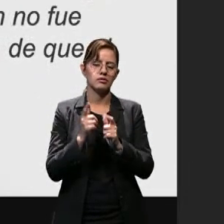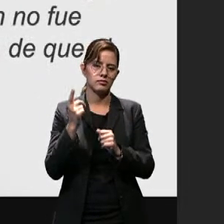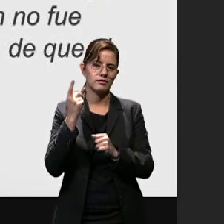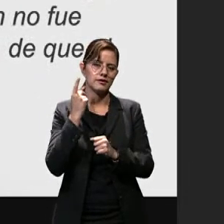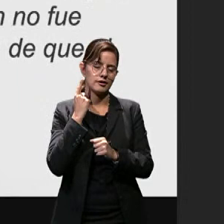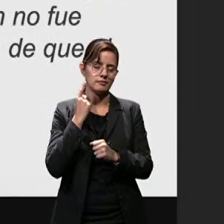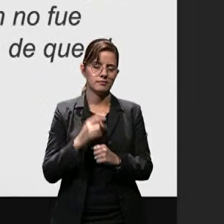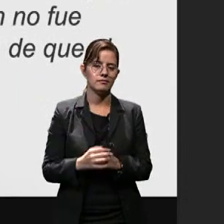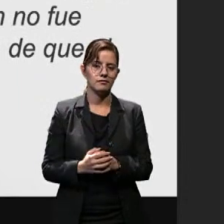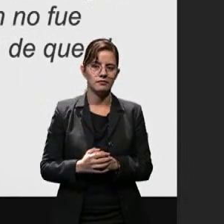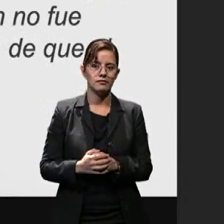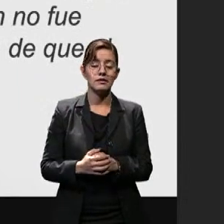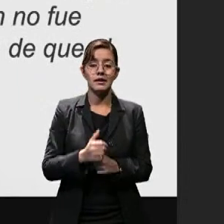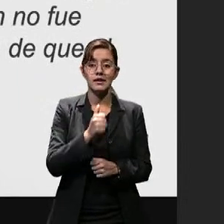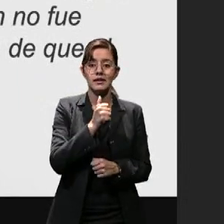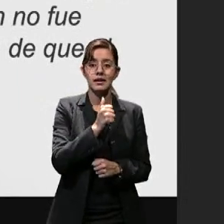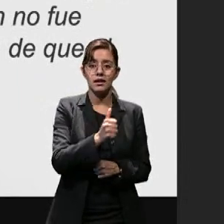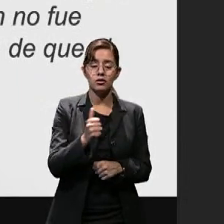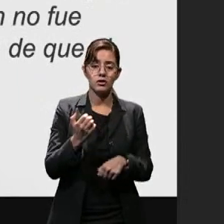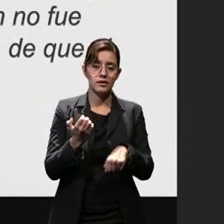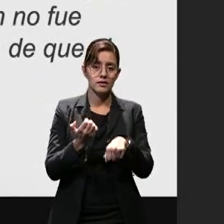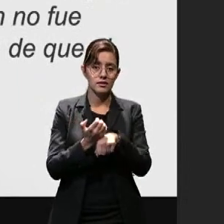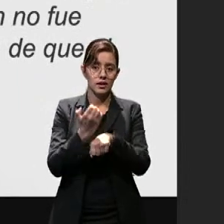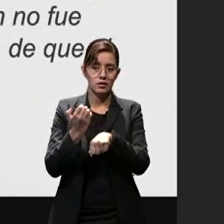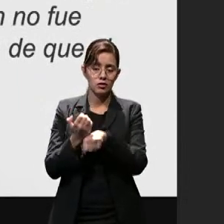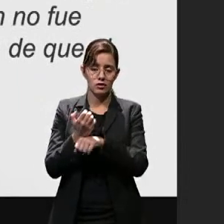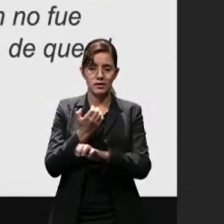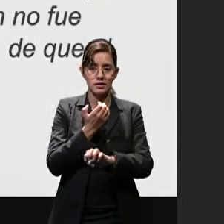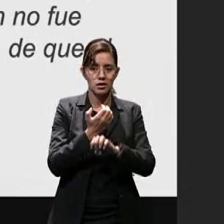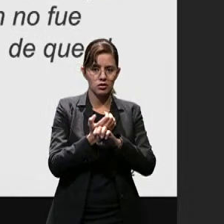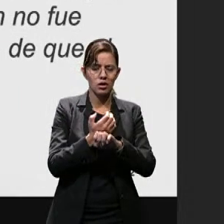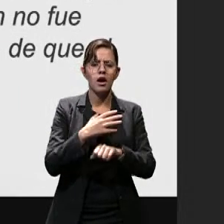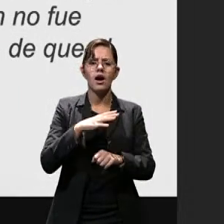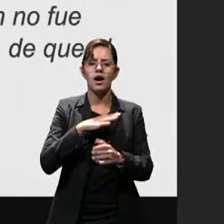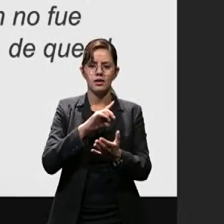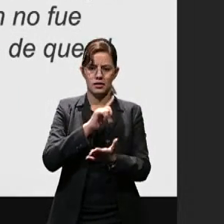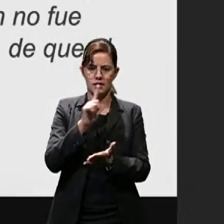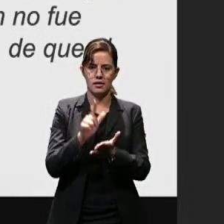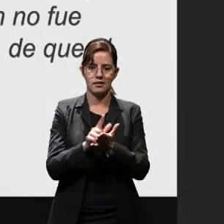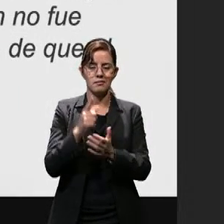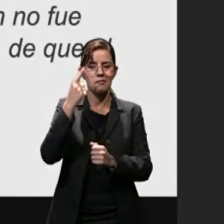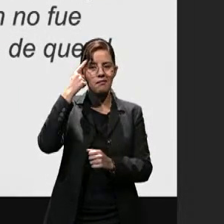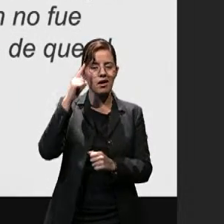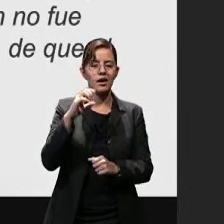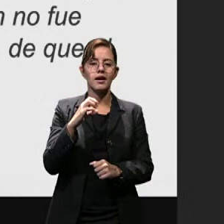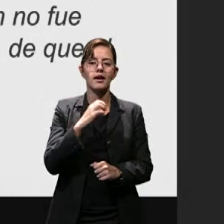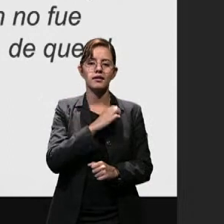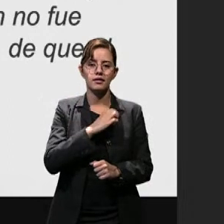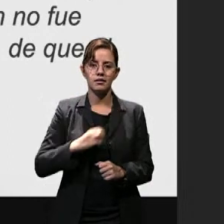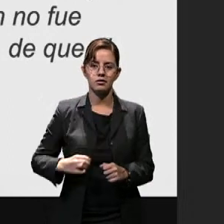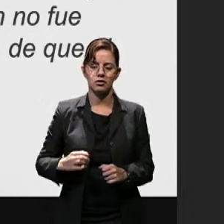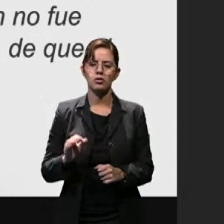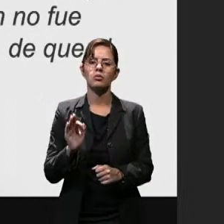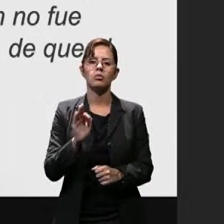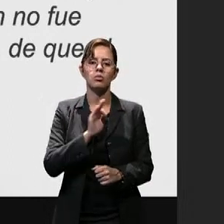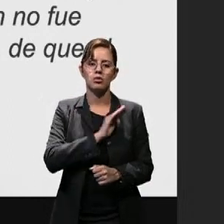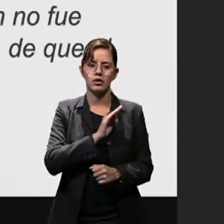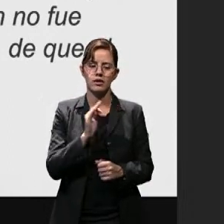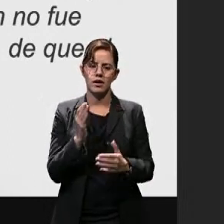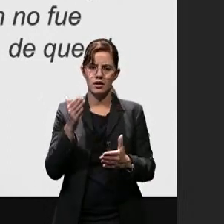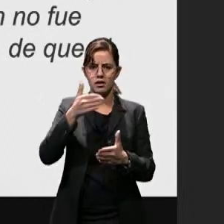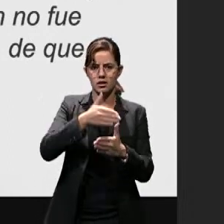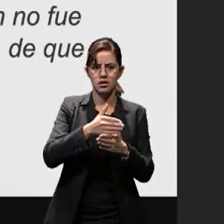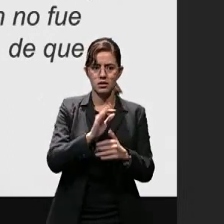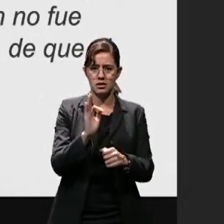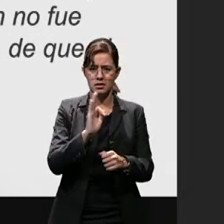law in place for candidates to have their day in court if there is in fact evidence that the election wasn't legitimate. But there was no